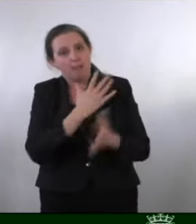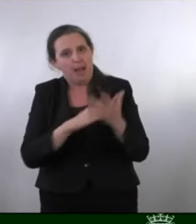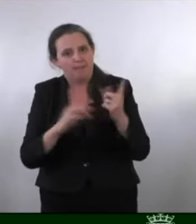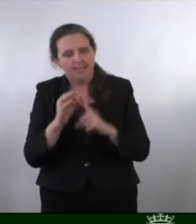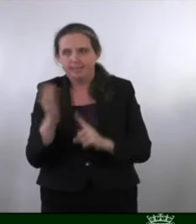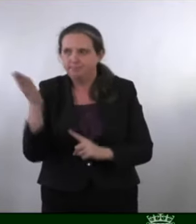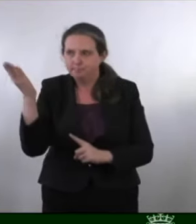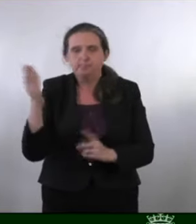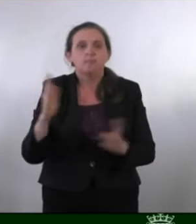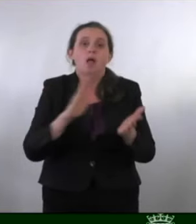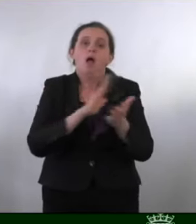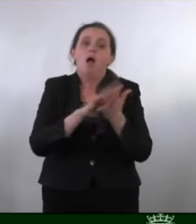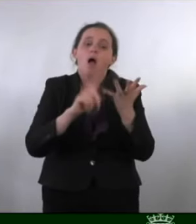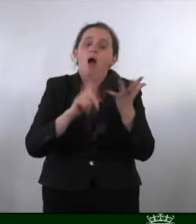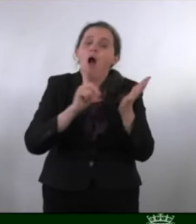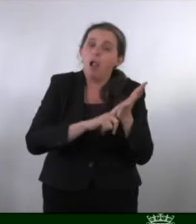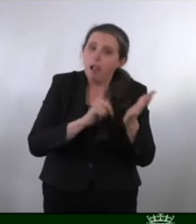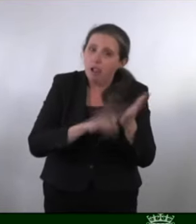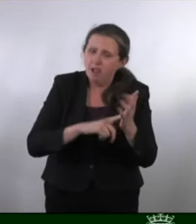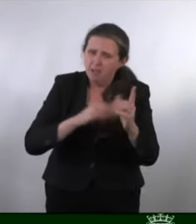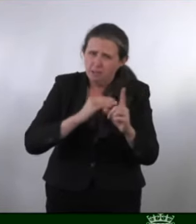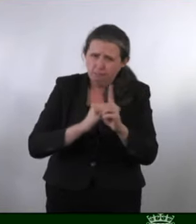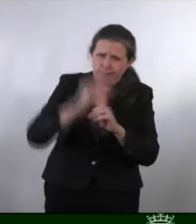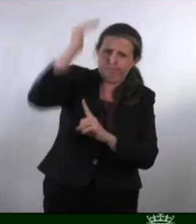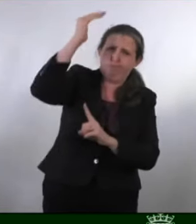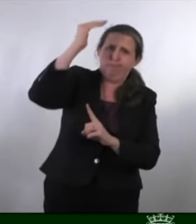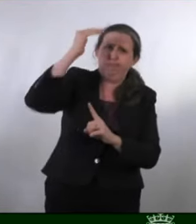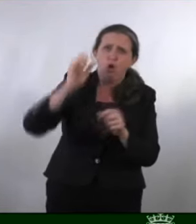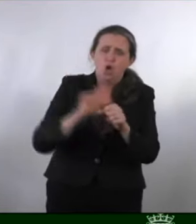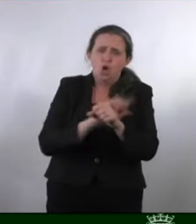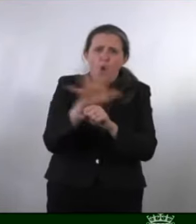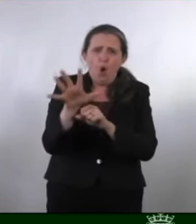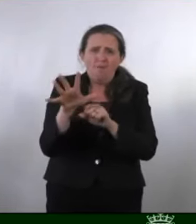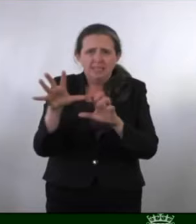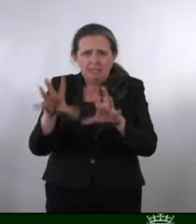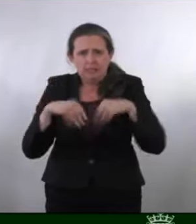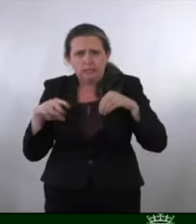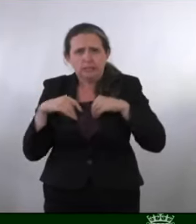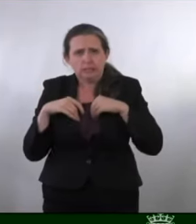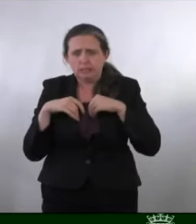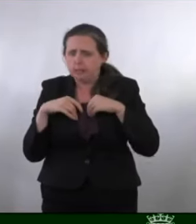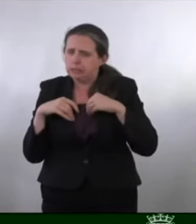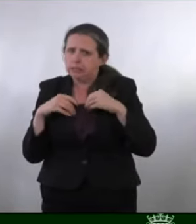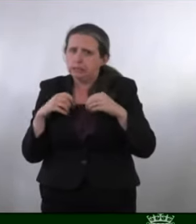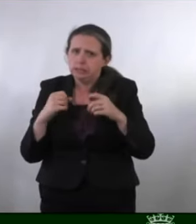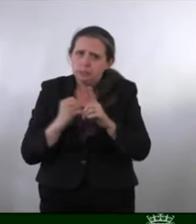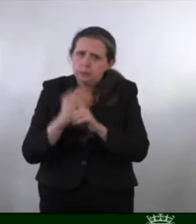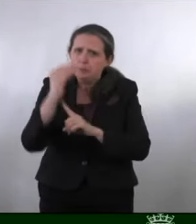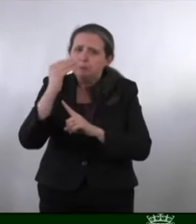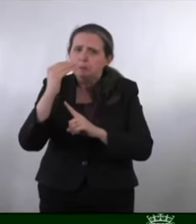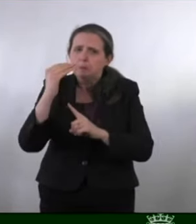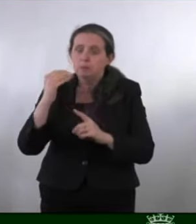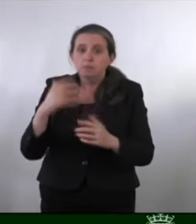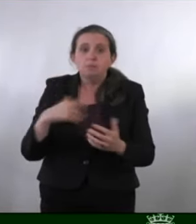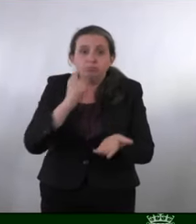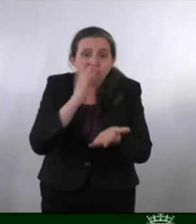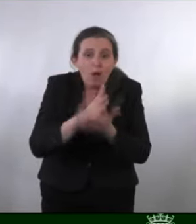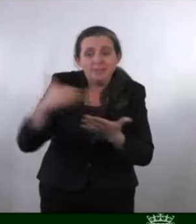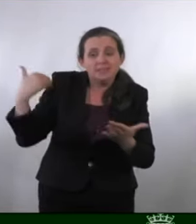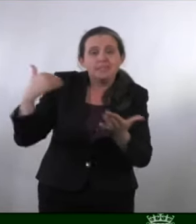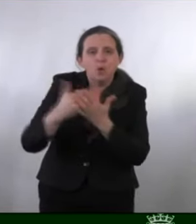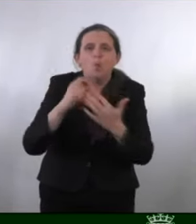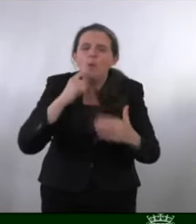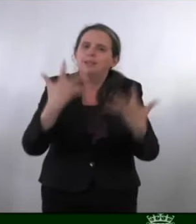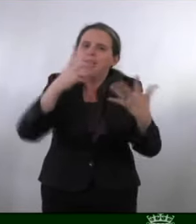United Kingdom. And 2 weeks ago, Hull was promised 10,000 lateral flow tests, but today they still have not